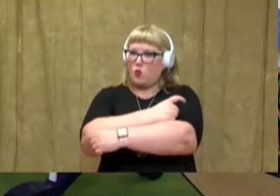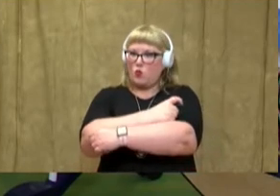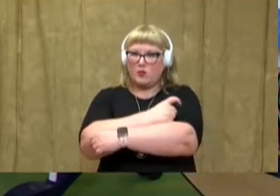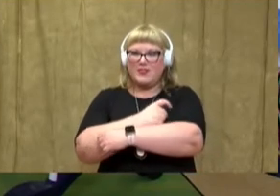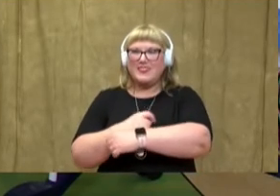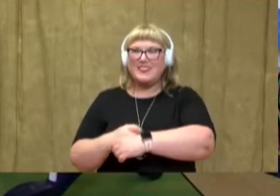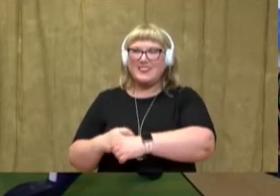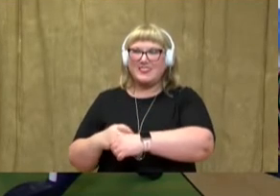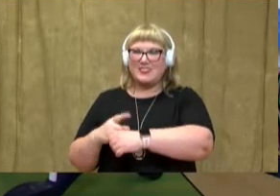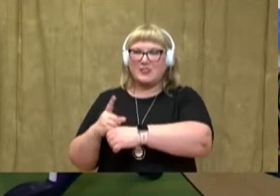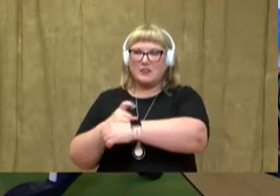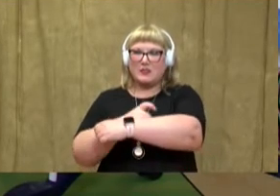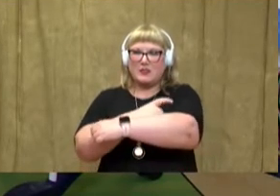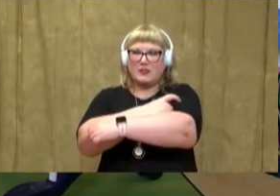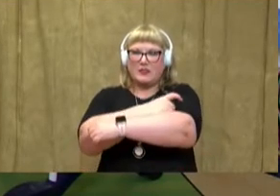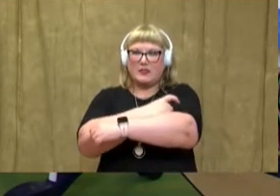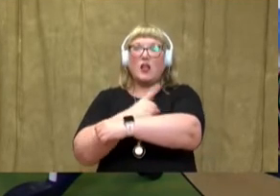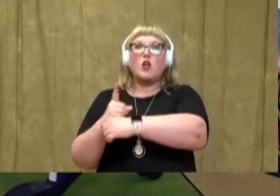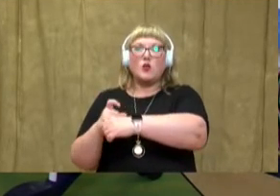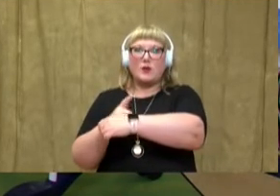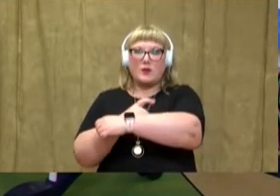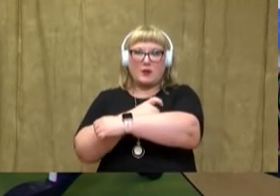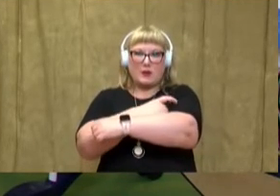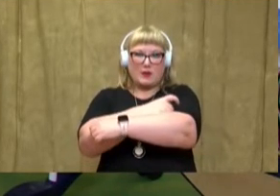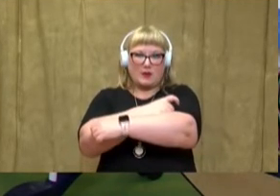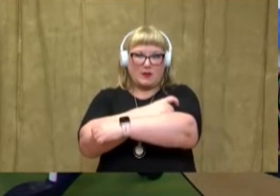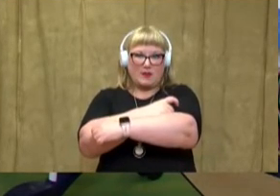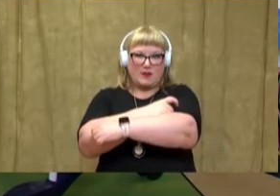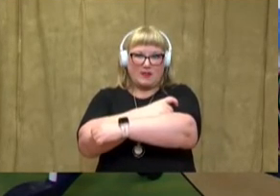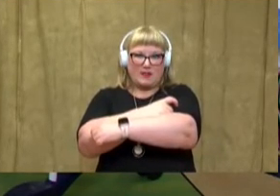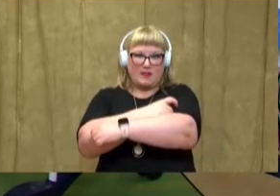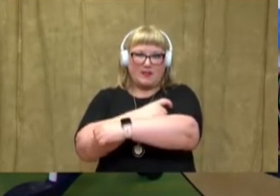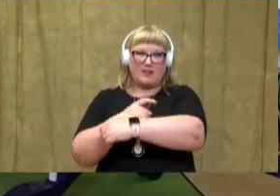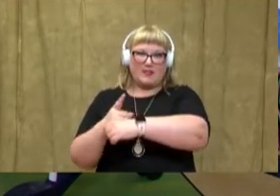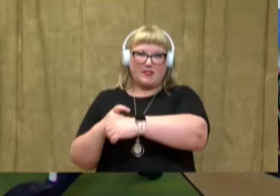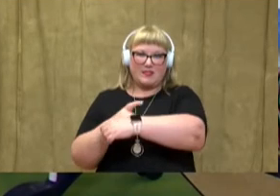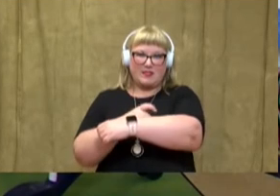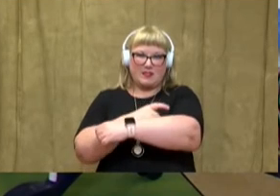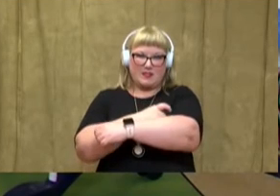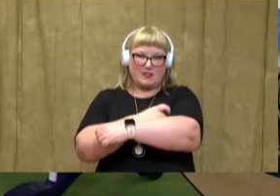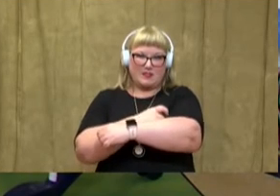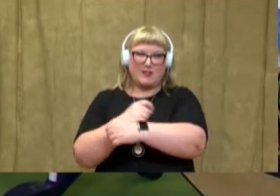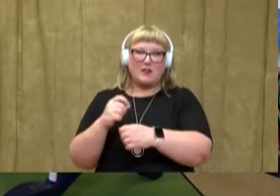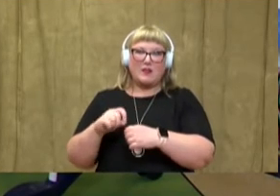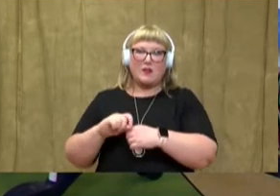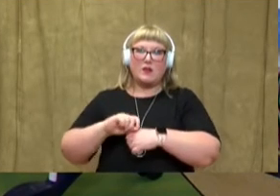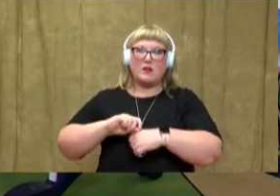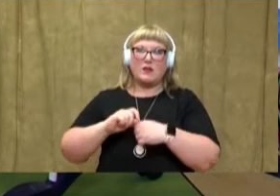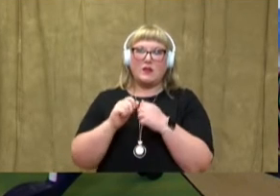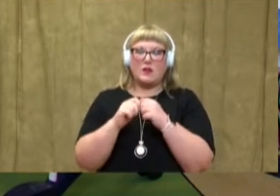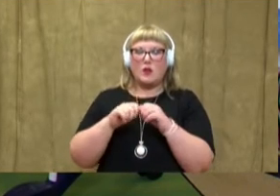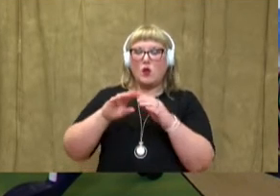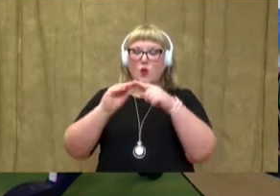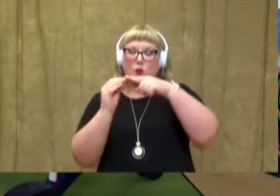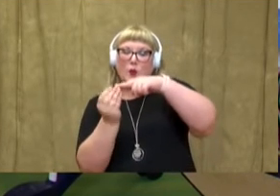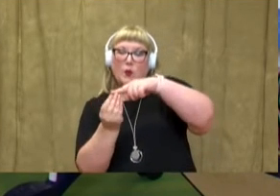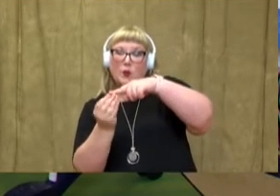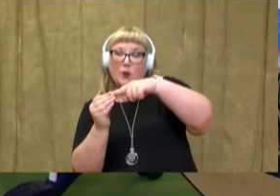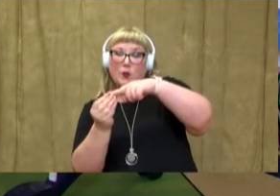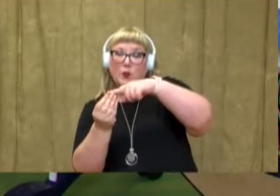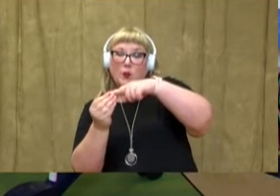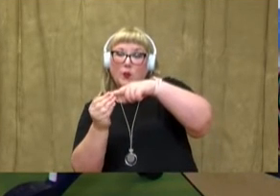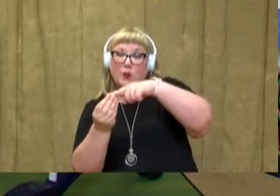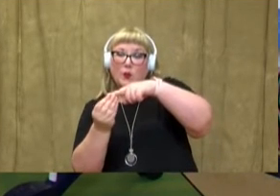oruga. Because she crawls everywhere. She's everywhere. Yes. All over the place. But then she gets like in the cocoon and